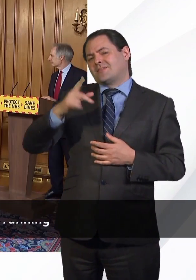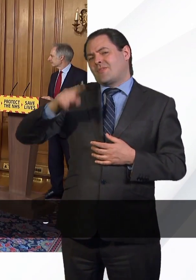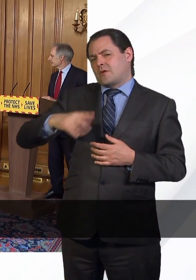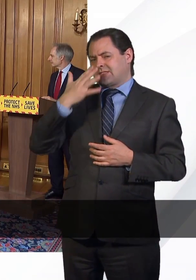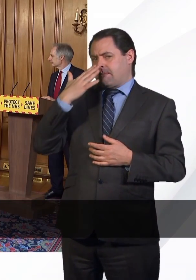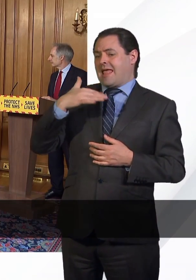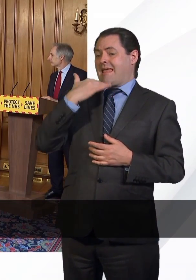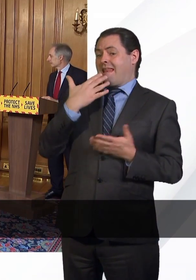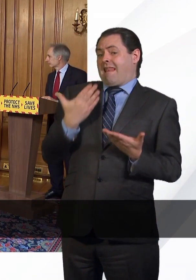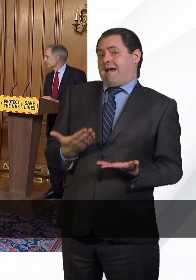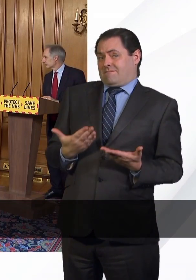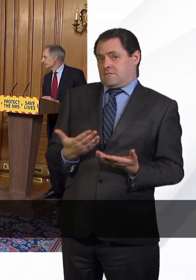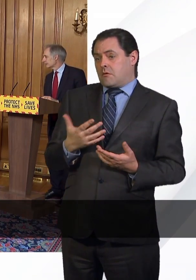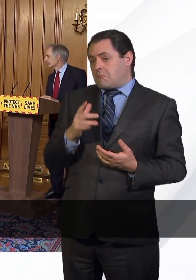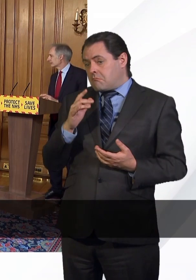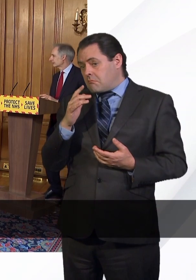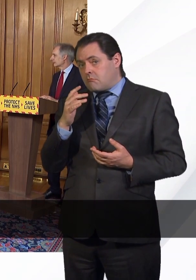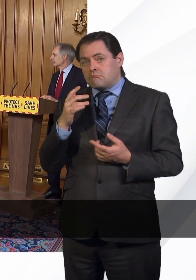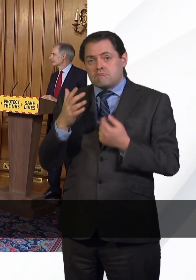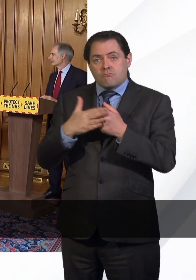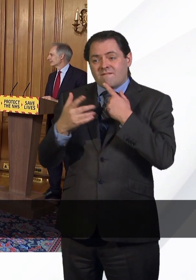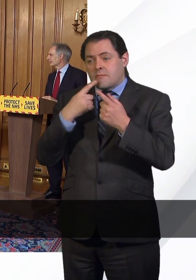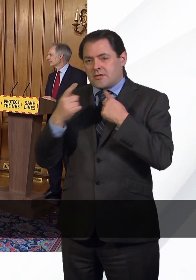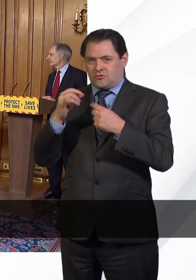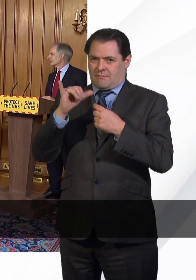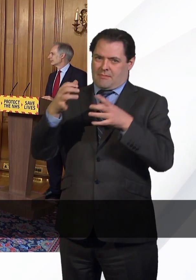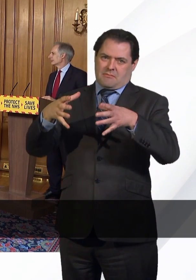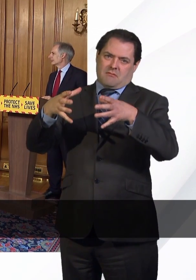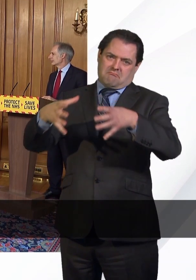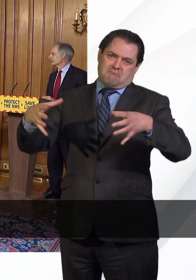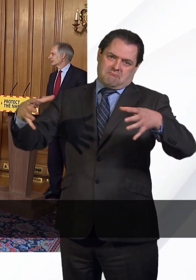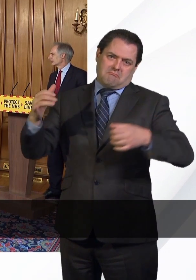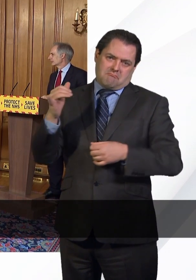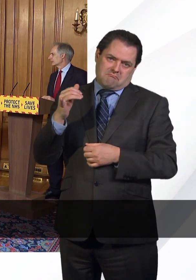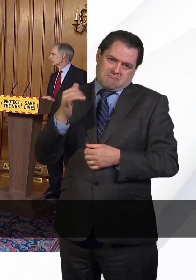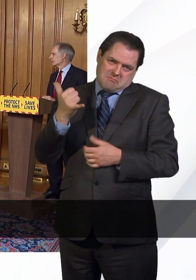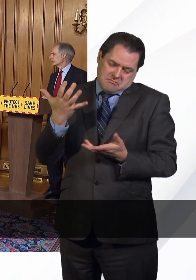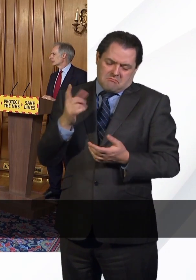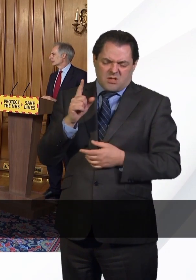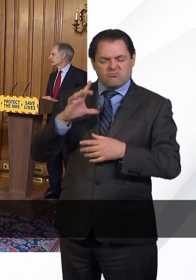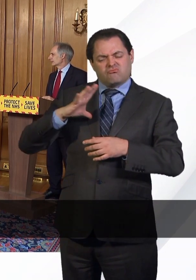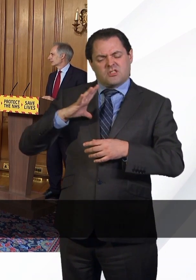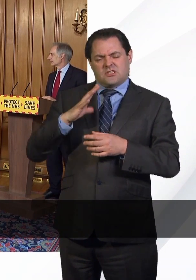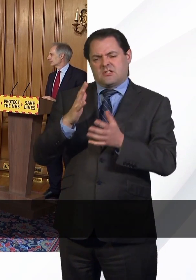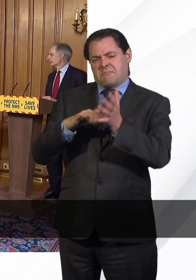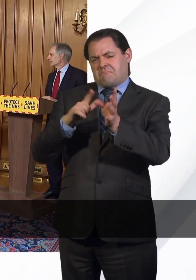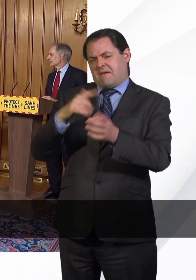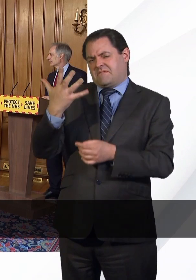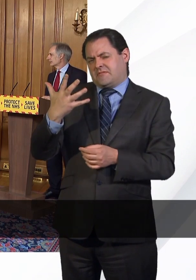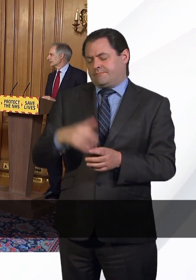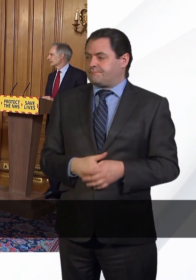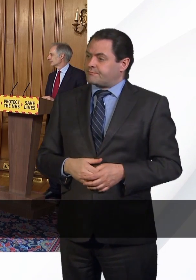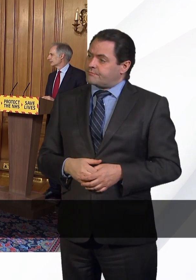Can I ask one more? Of course. On business, some businesses will be required to have PPE for their